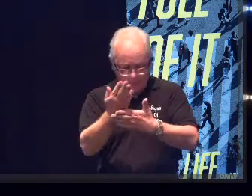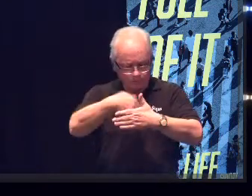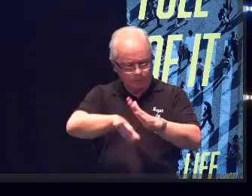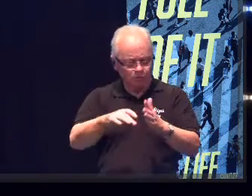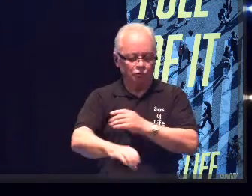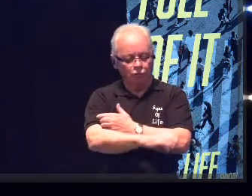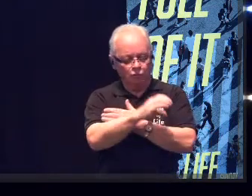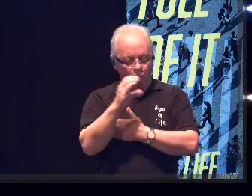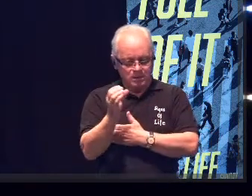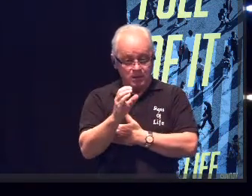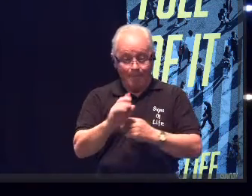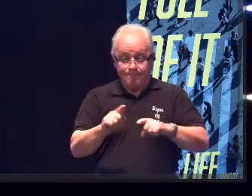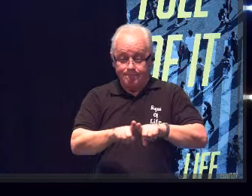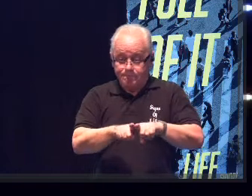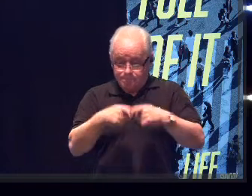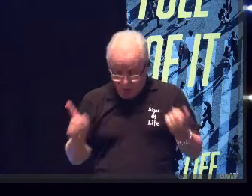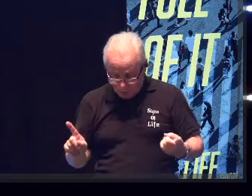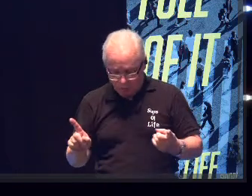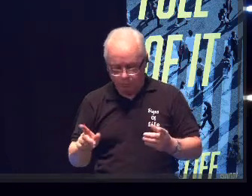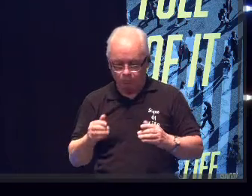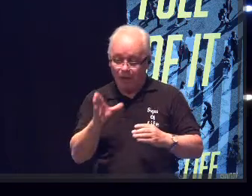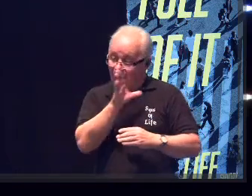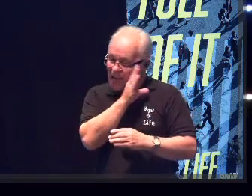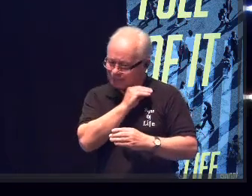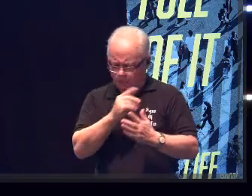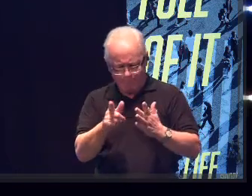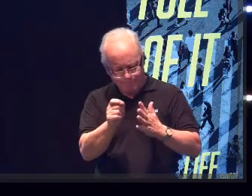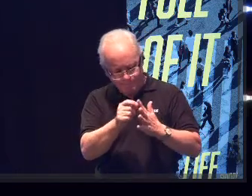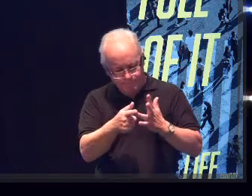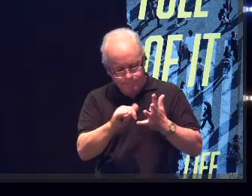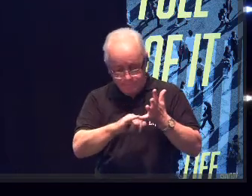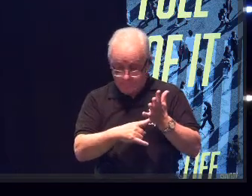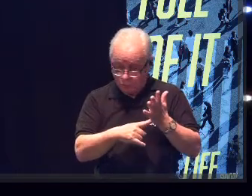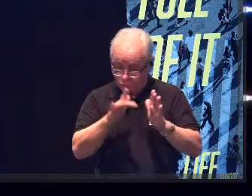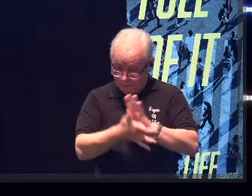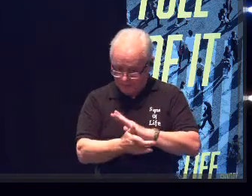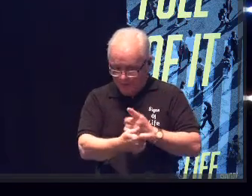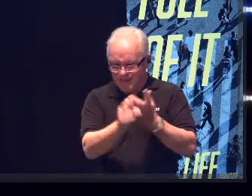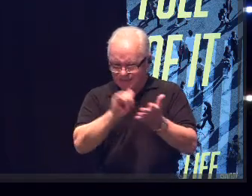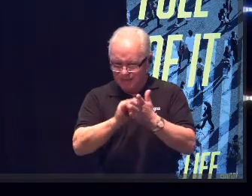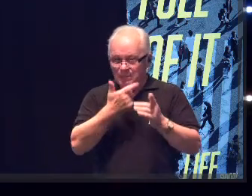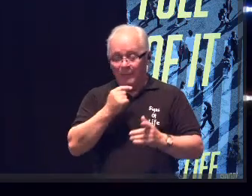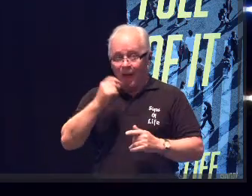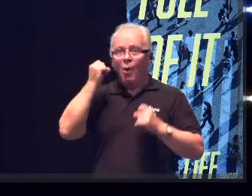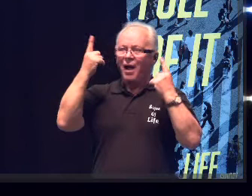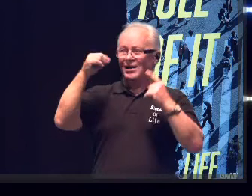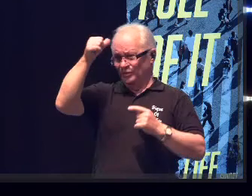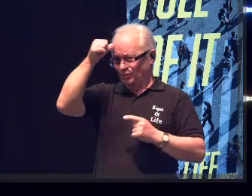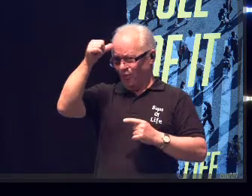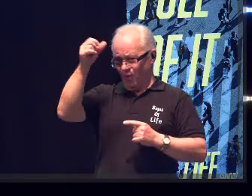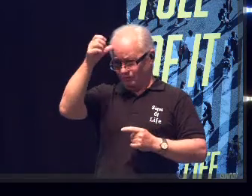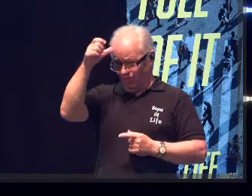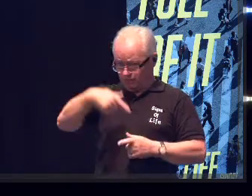But post-Christian is where people are aware of Christianity but have rejected